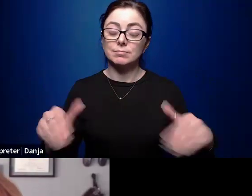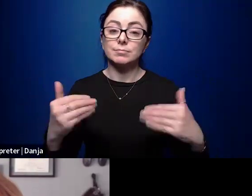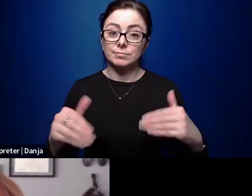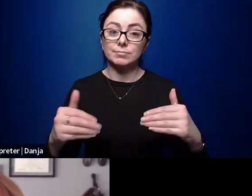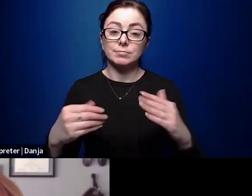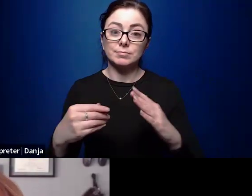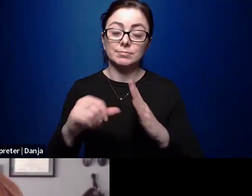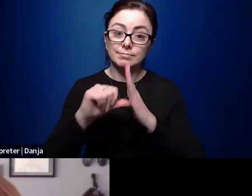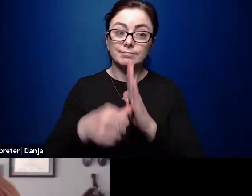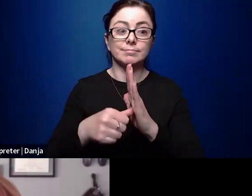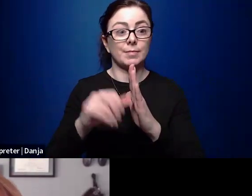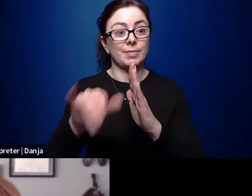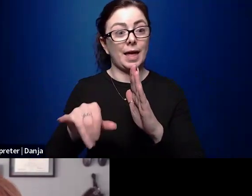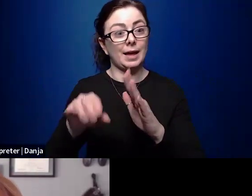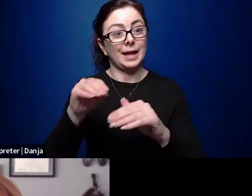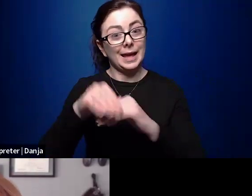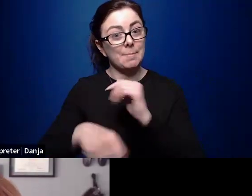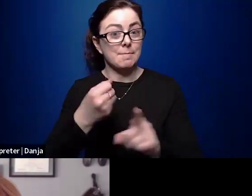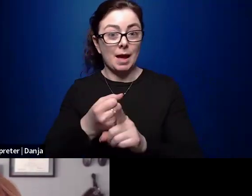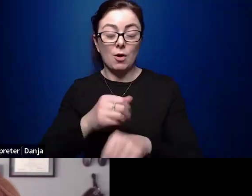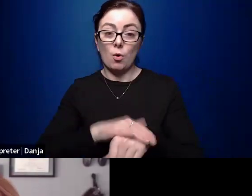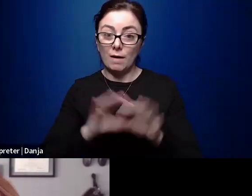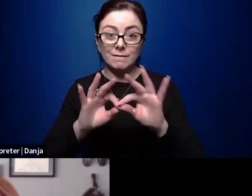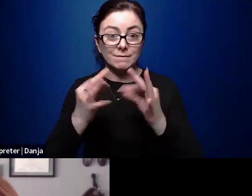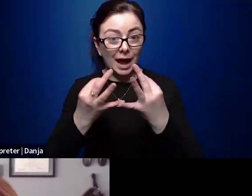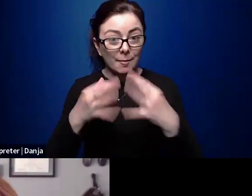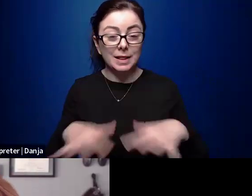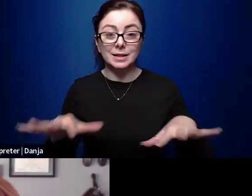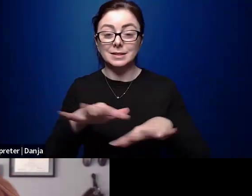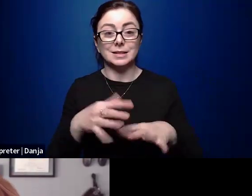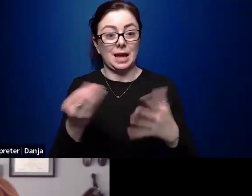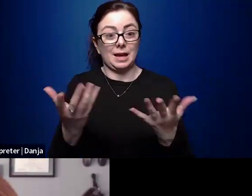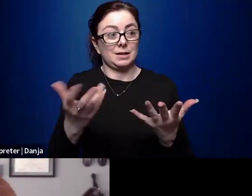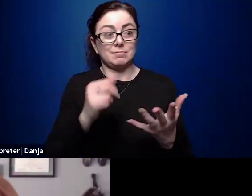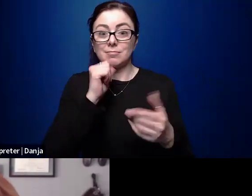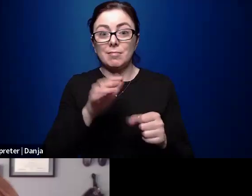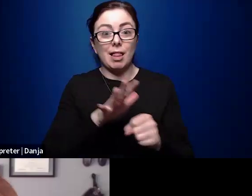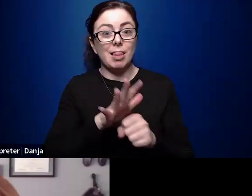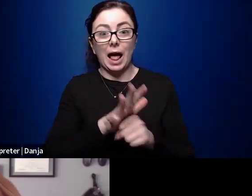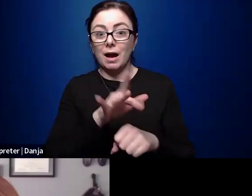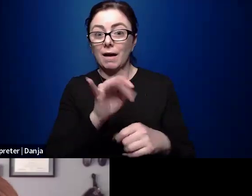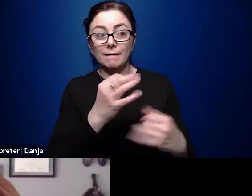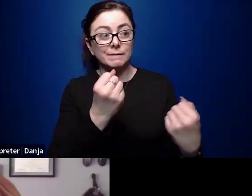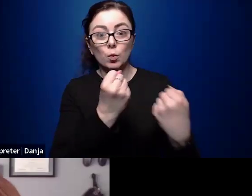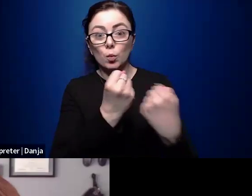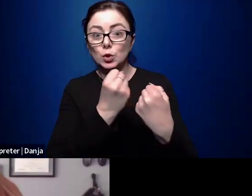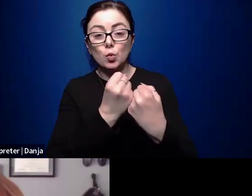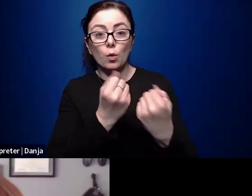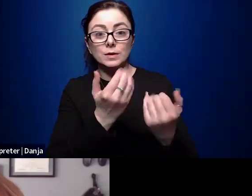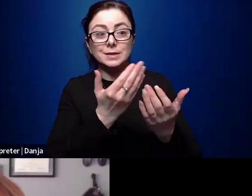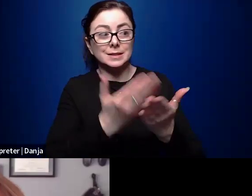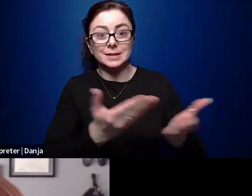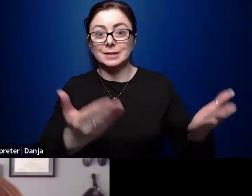on families and the lack of resources available. Yes,